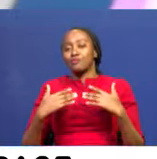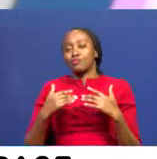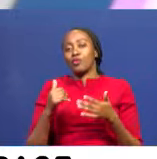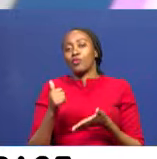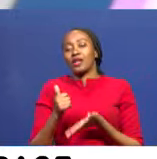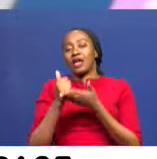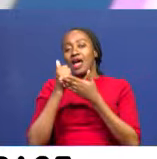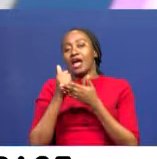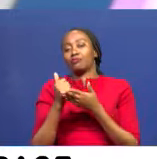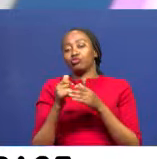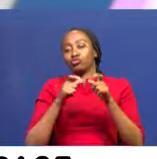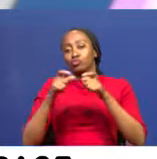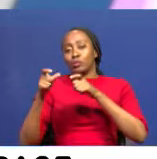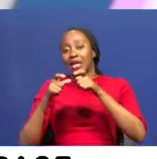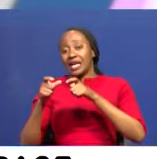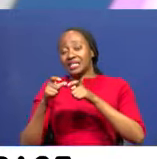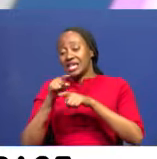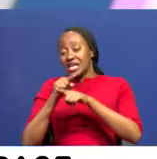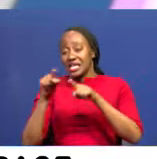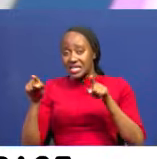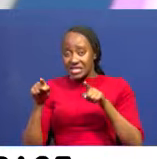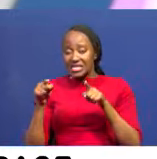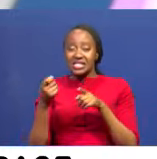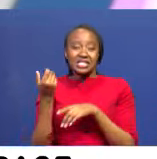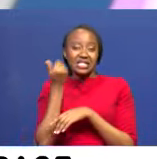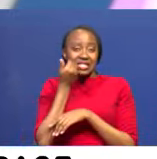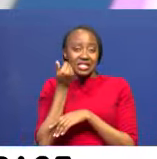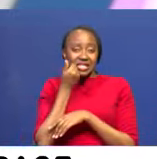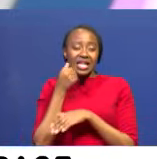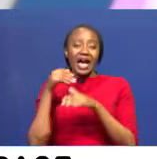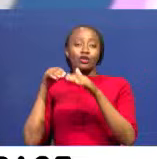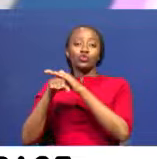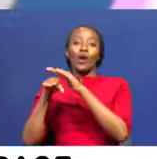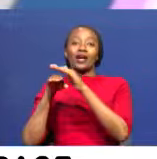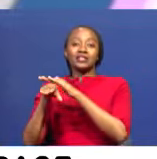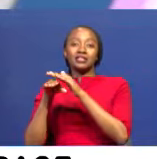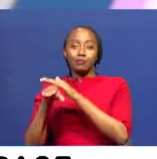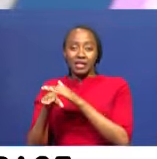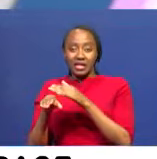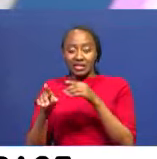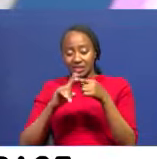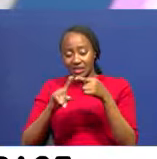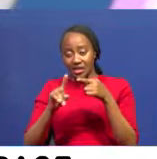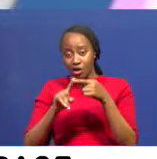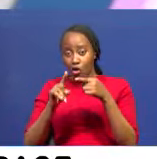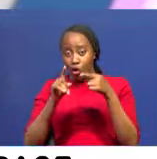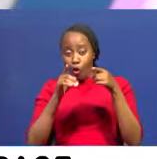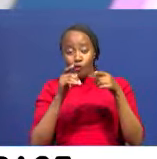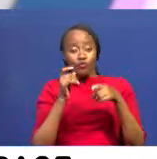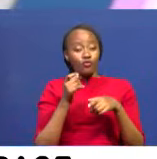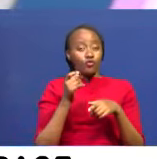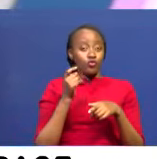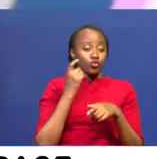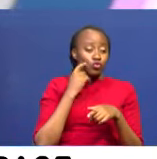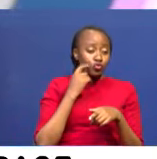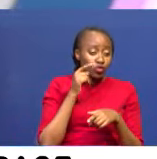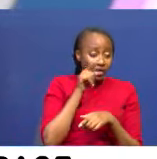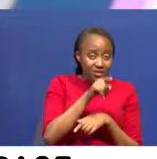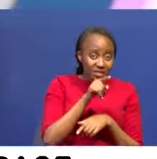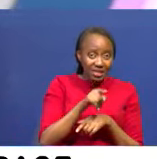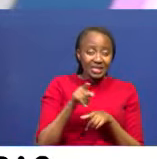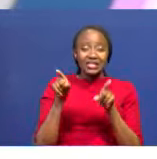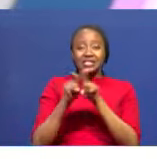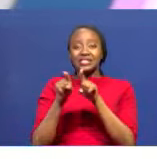the non-communicable diseases. So that is in terms of accessibility of the pharmacist and also accessibility of